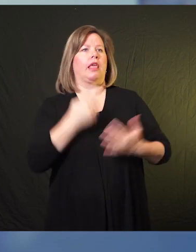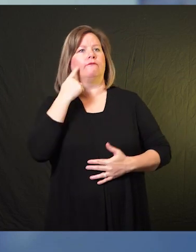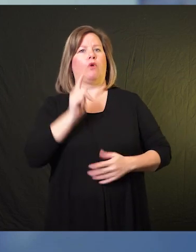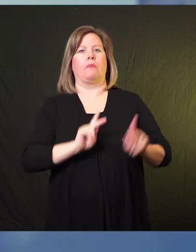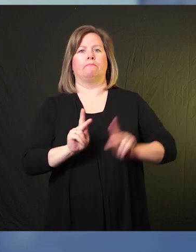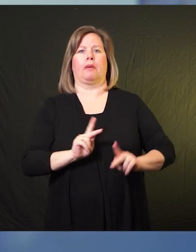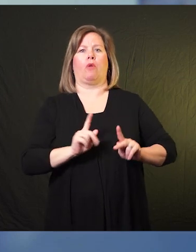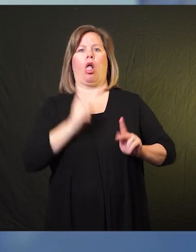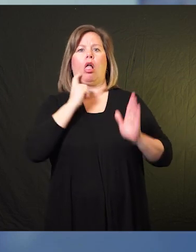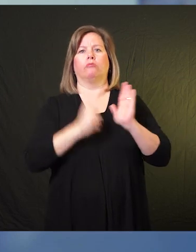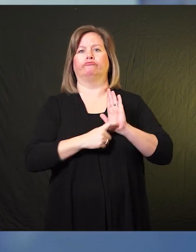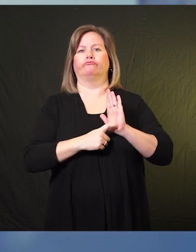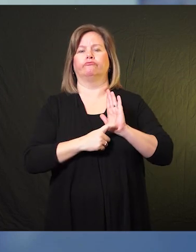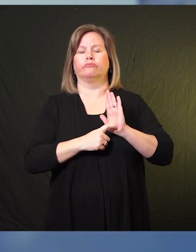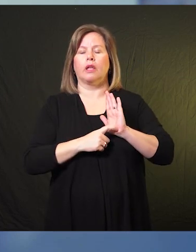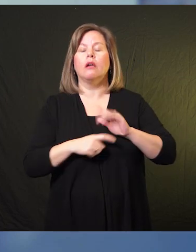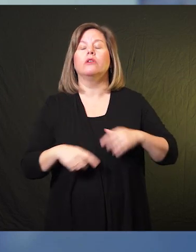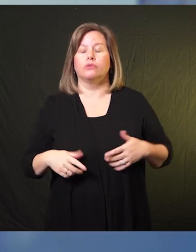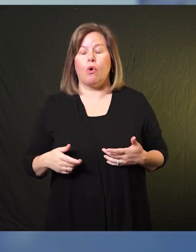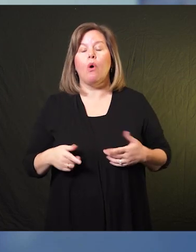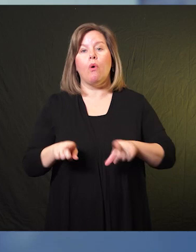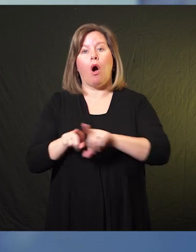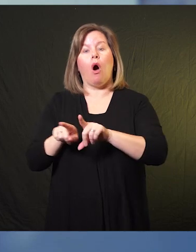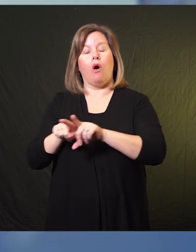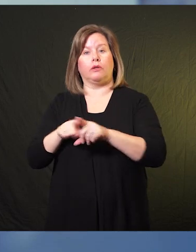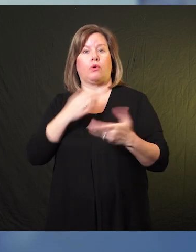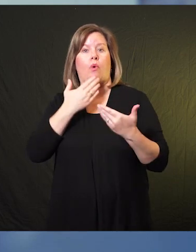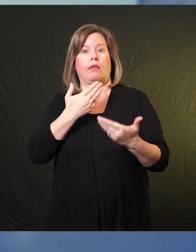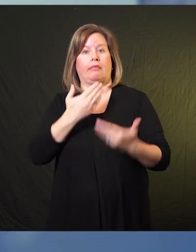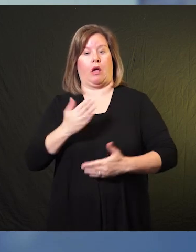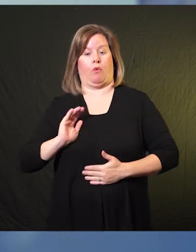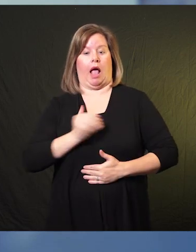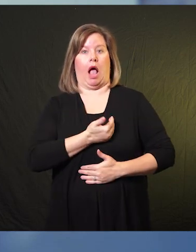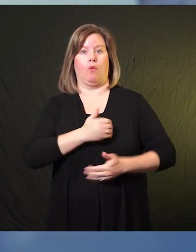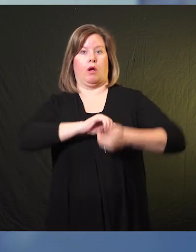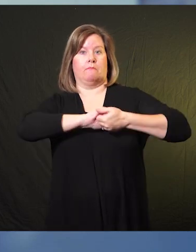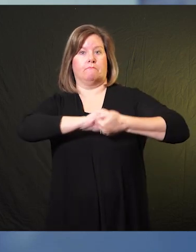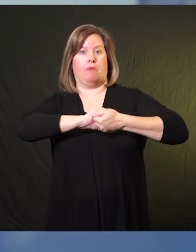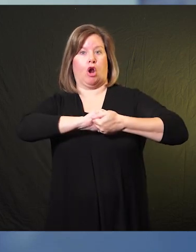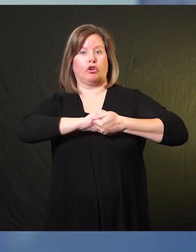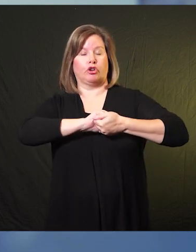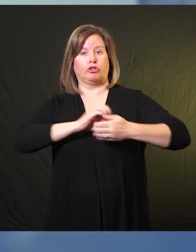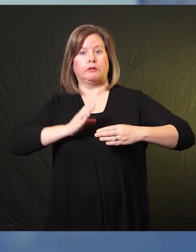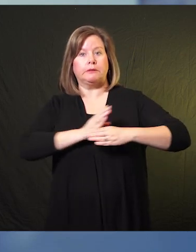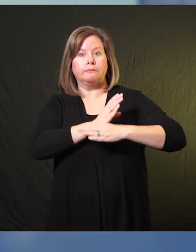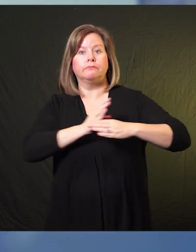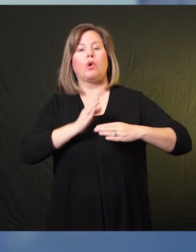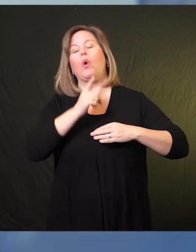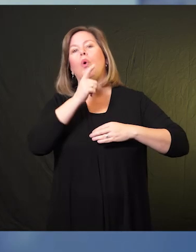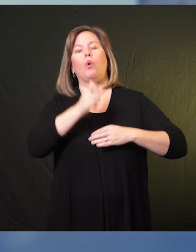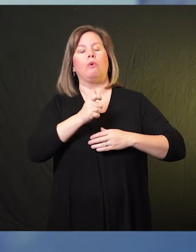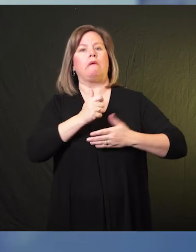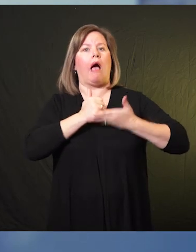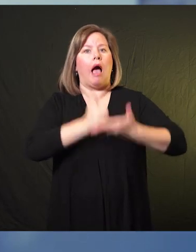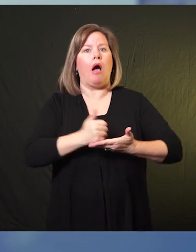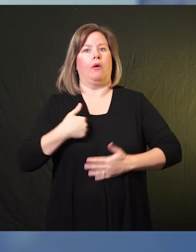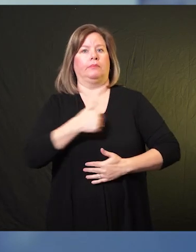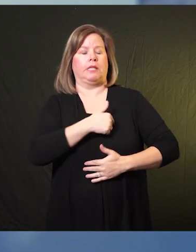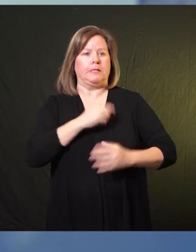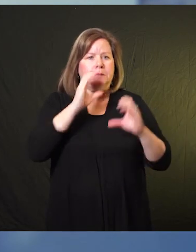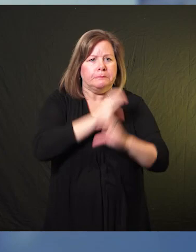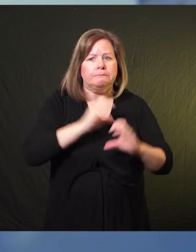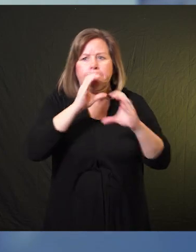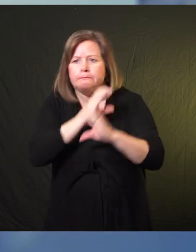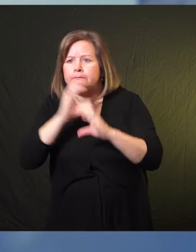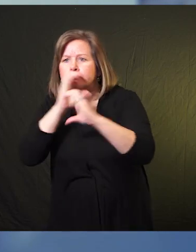case count. I also want to thank a number of partners that have really helped us in the past few days aggressively hunt the